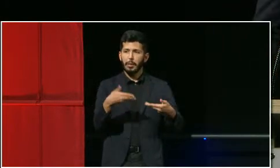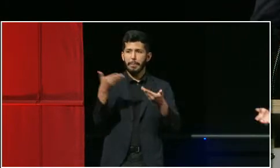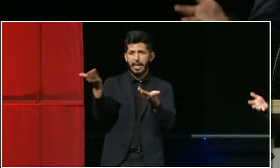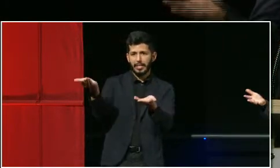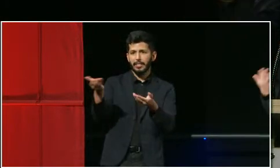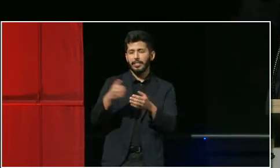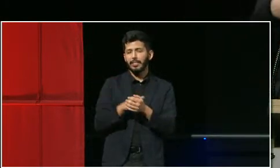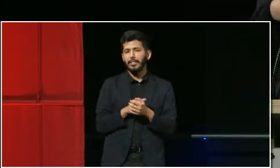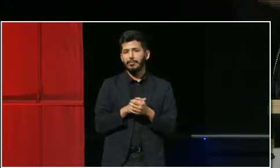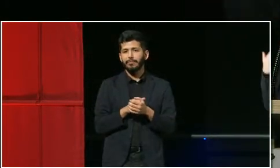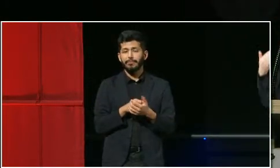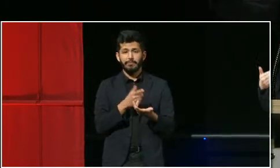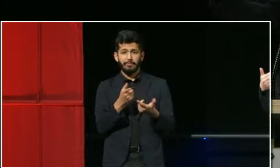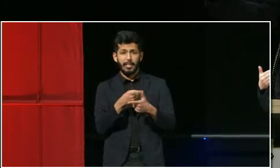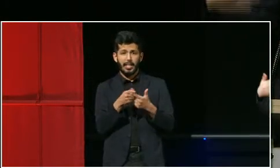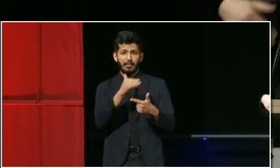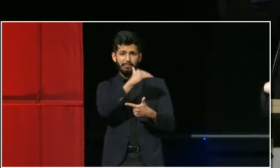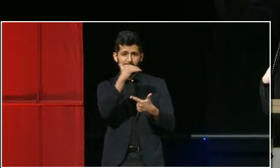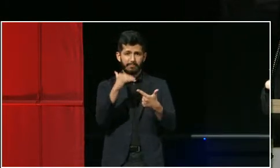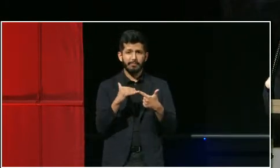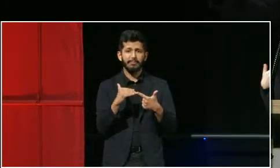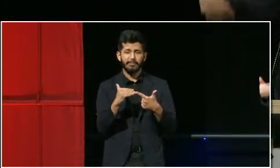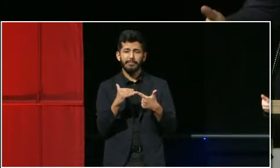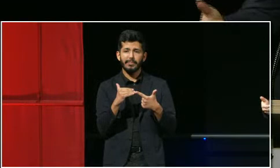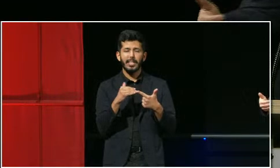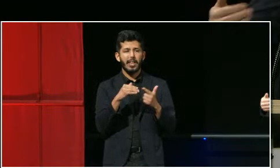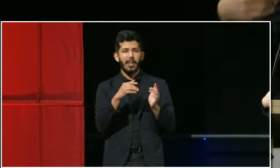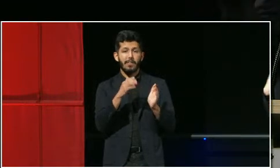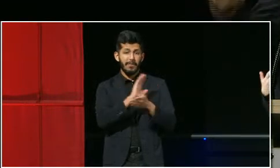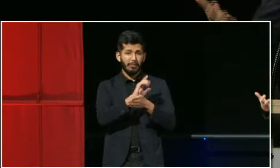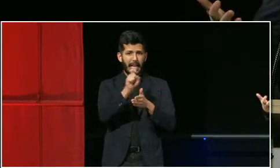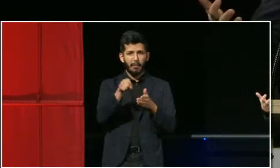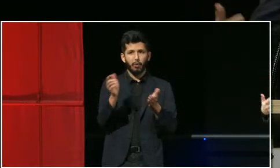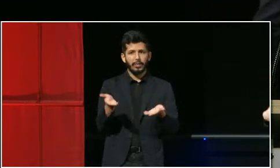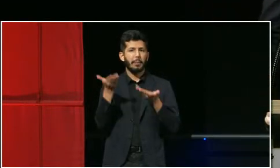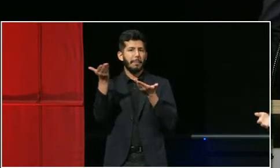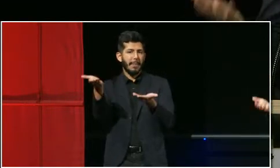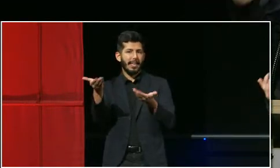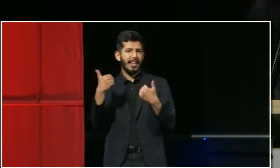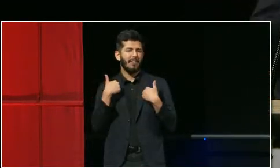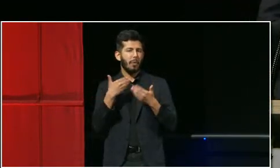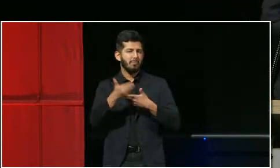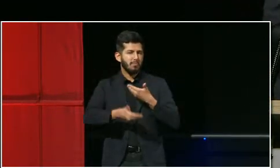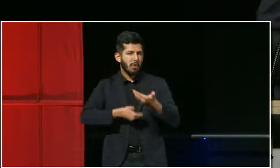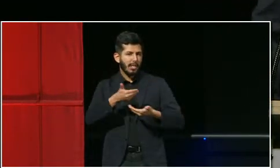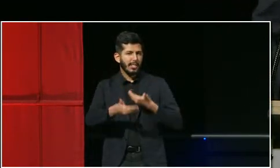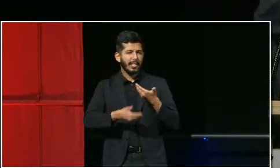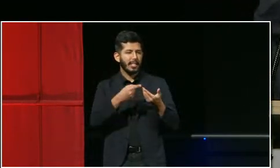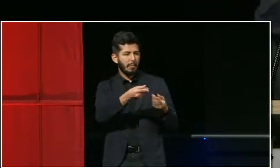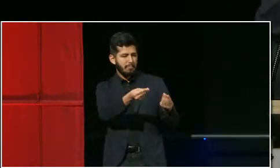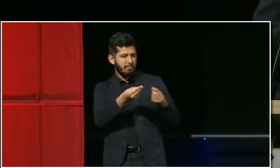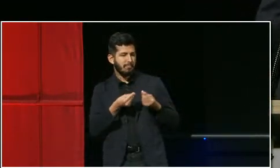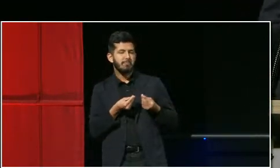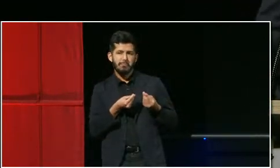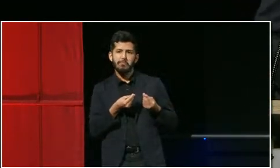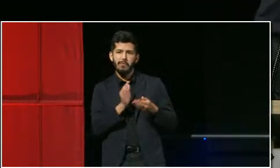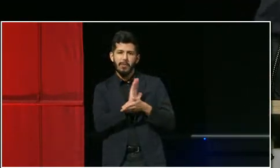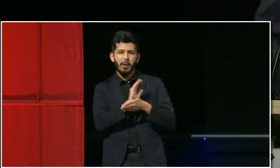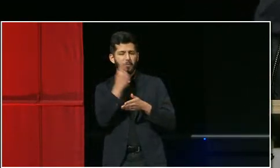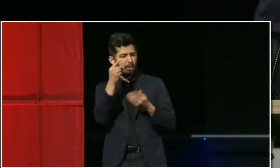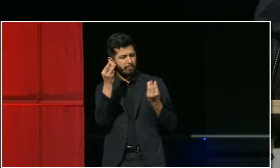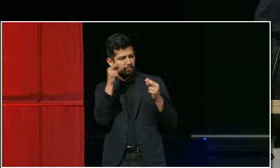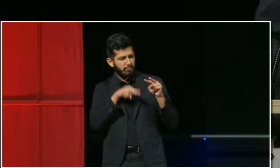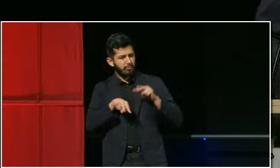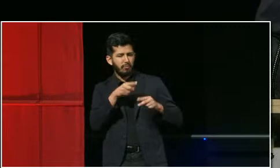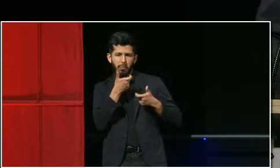From there, we have our submission. The next step of the process is the films have to submit. We have our submission process by which they provide their films to the Academy for